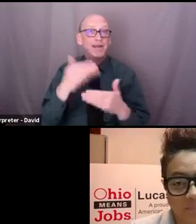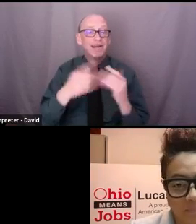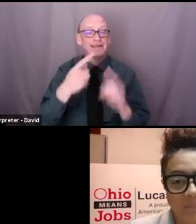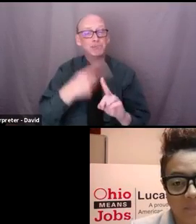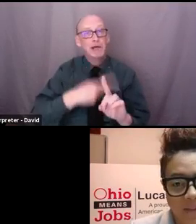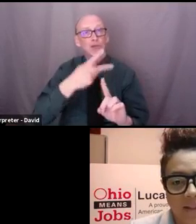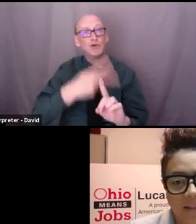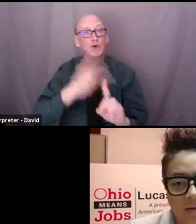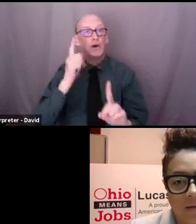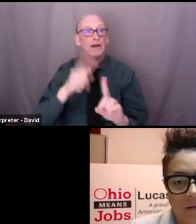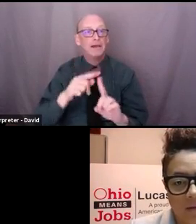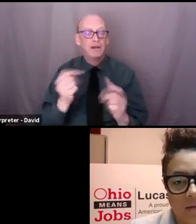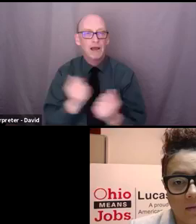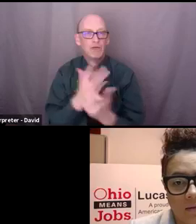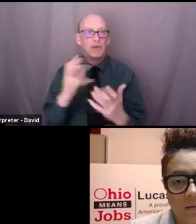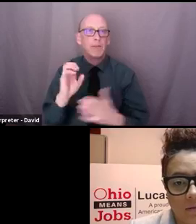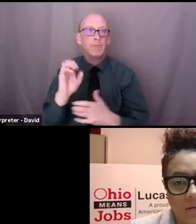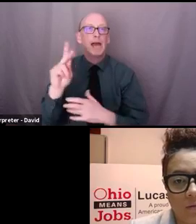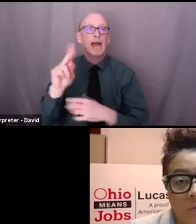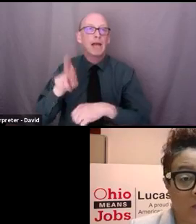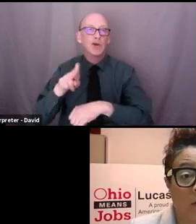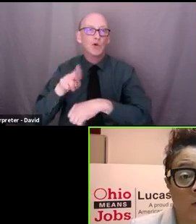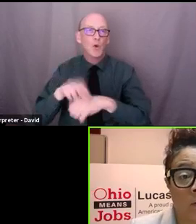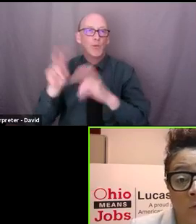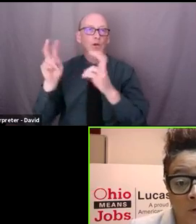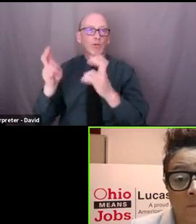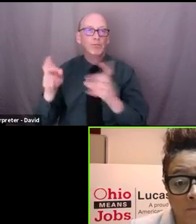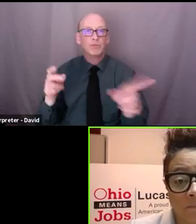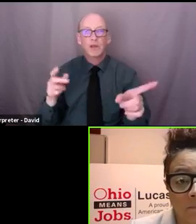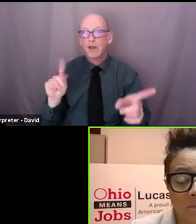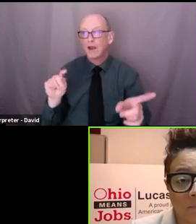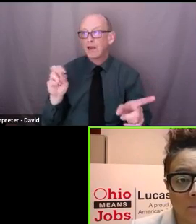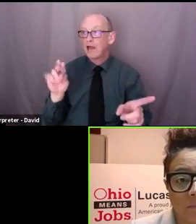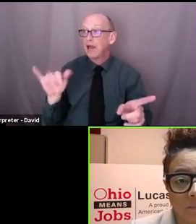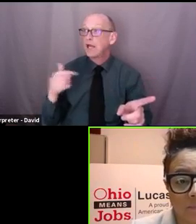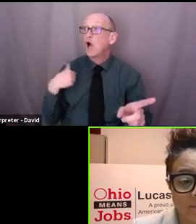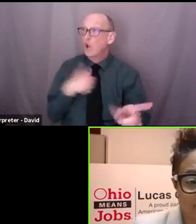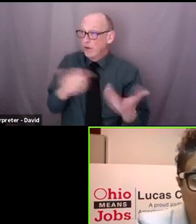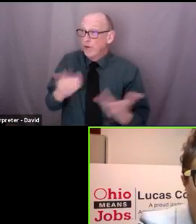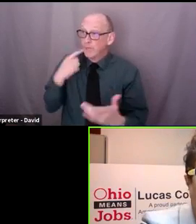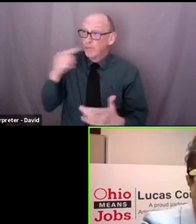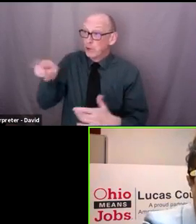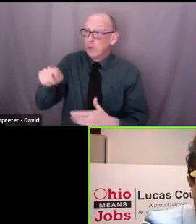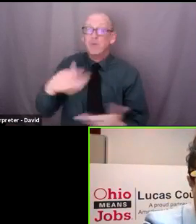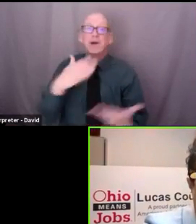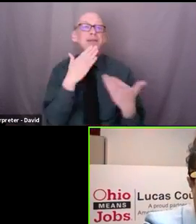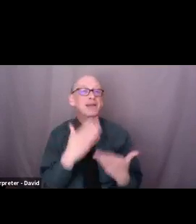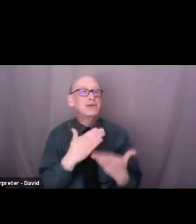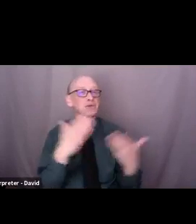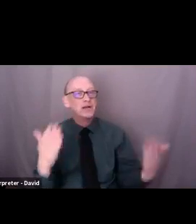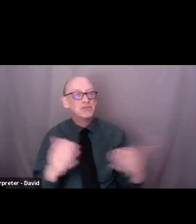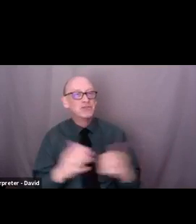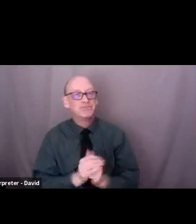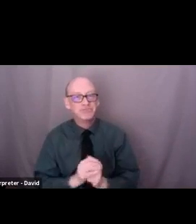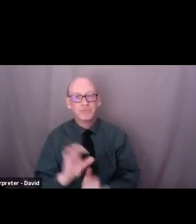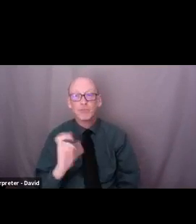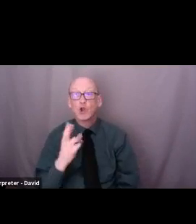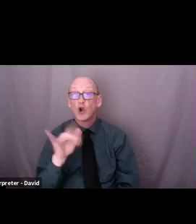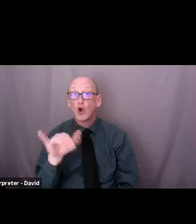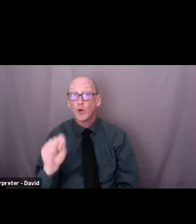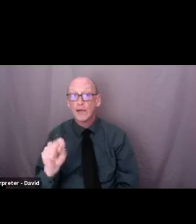Until things get back to normal. We are here for you. Okay, thank you so much.